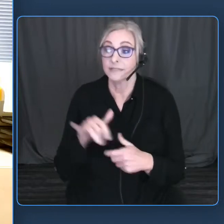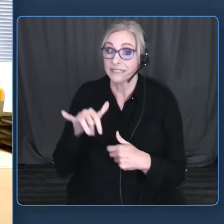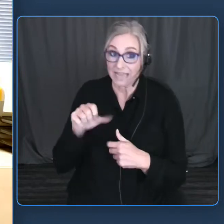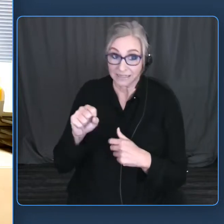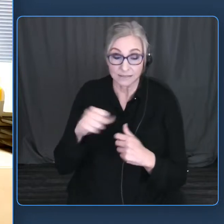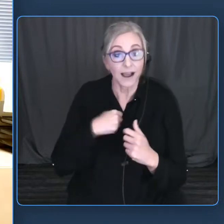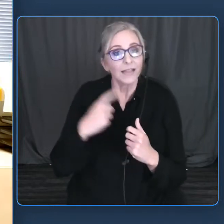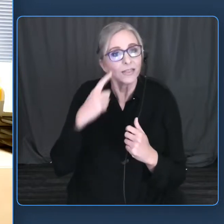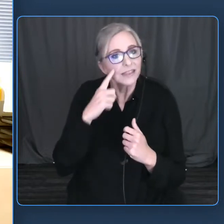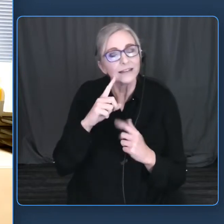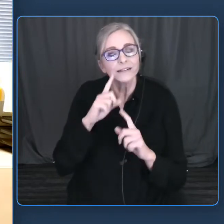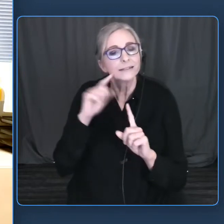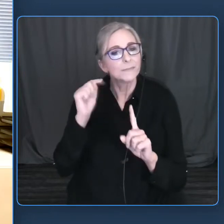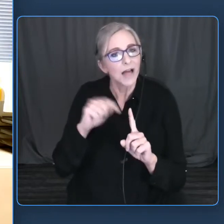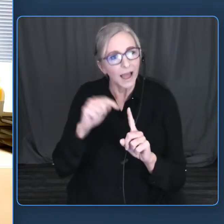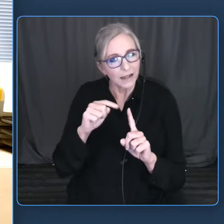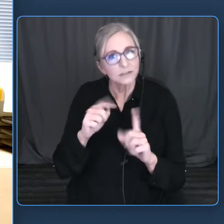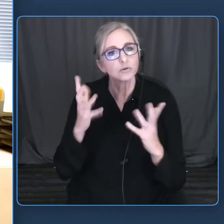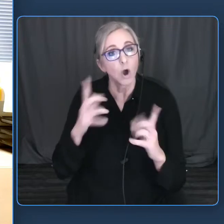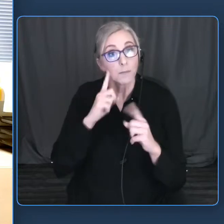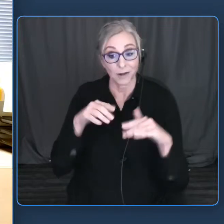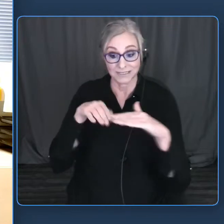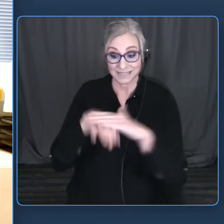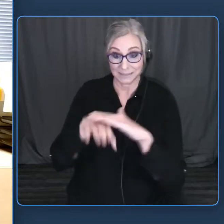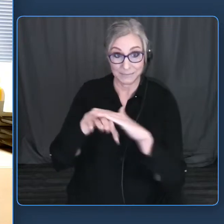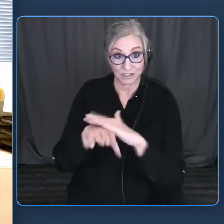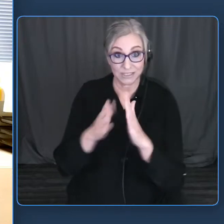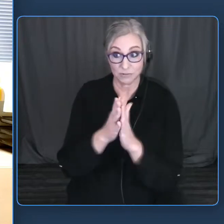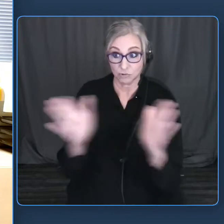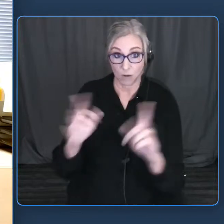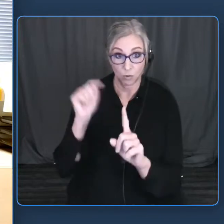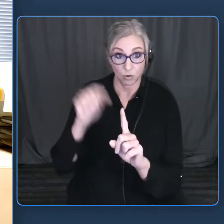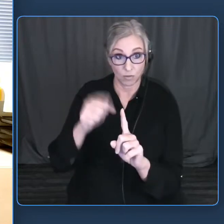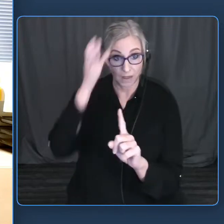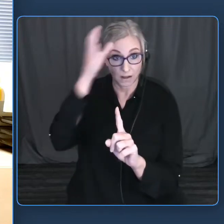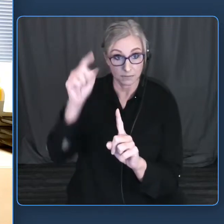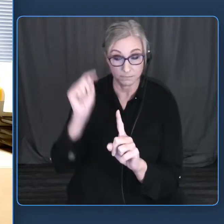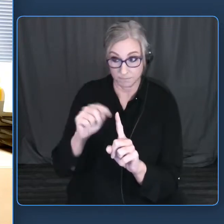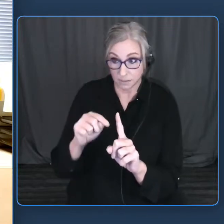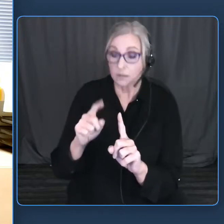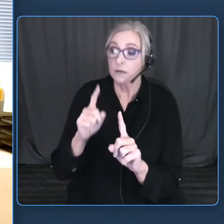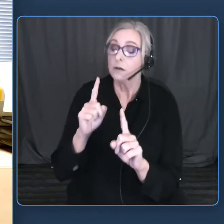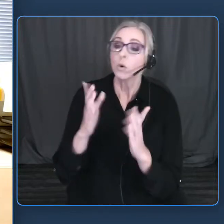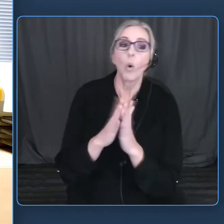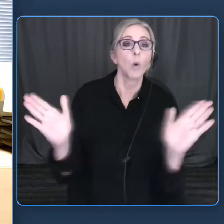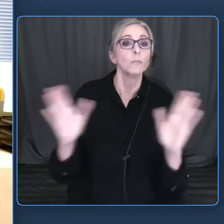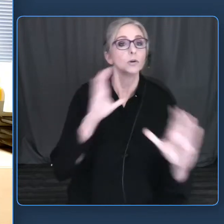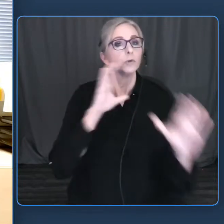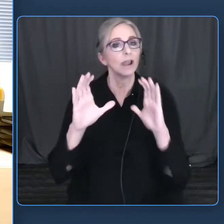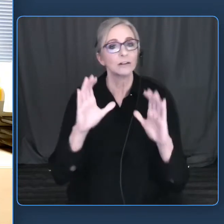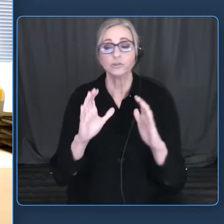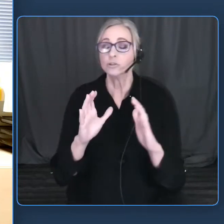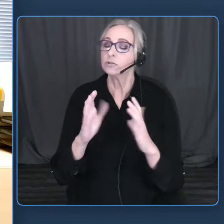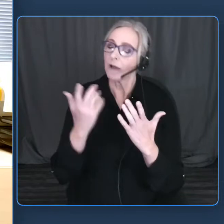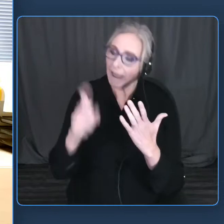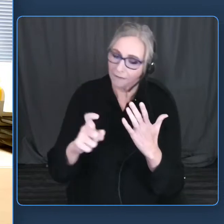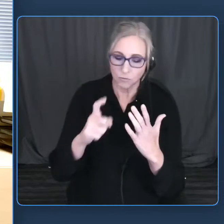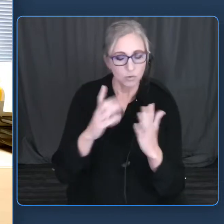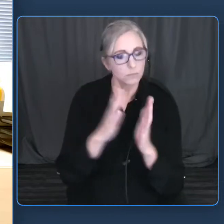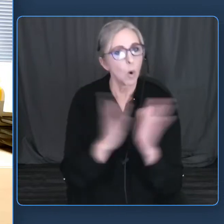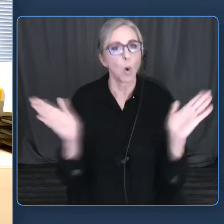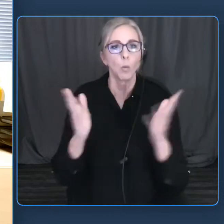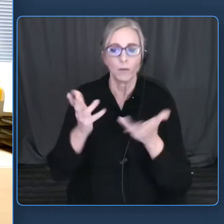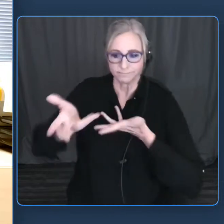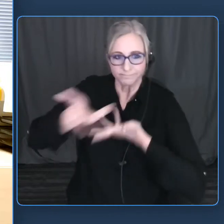Yes. And I think that's one of the things that when we're talking about accessibility in general, it's an open communication. You've got to keep that